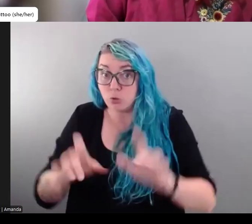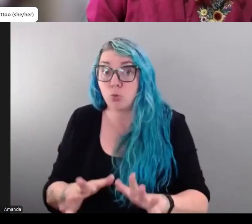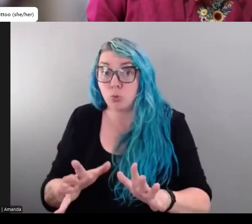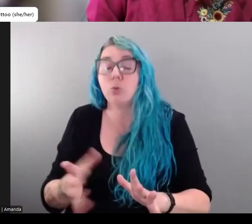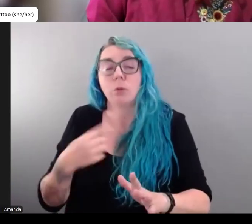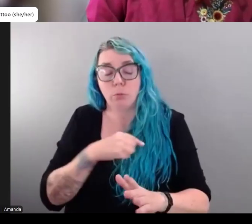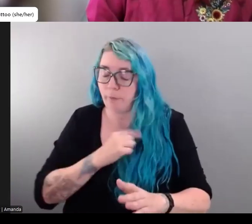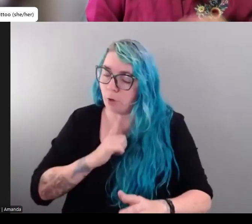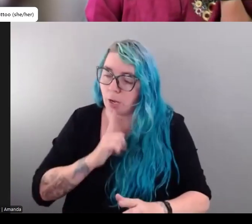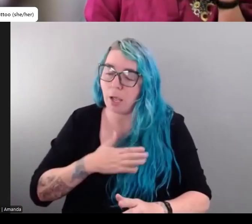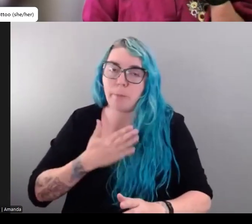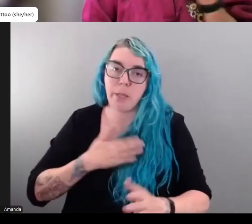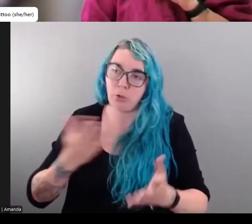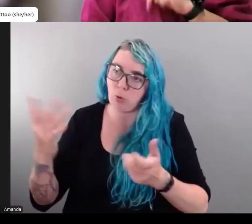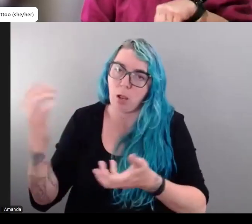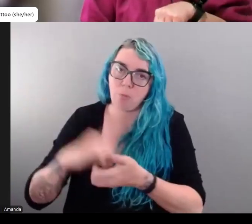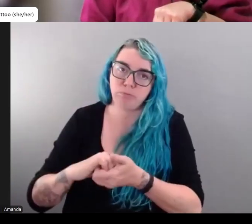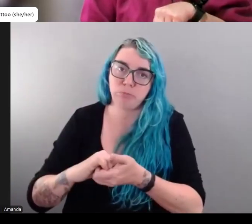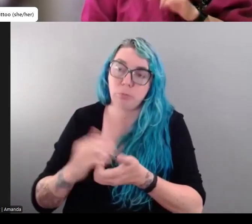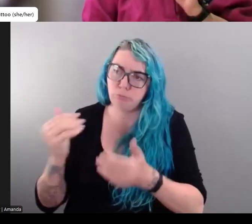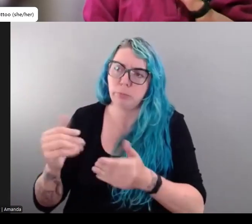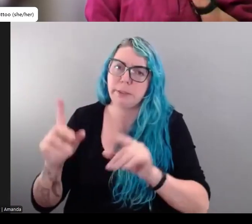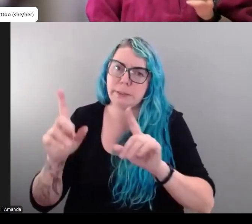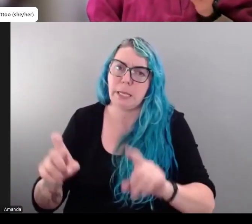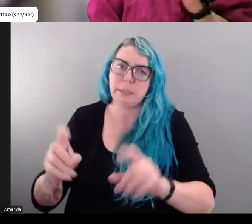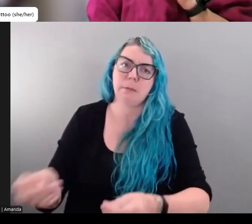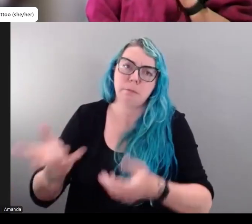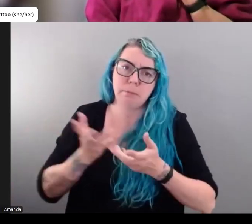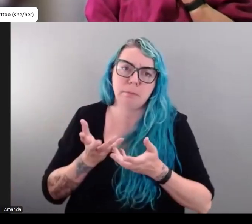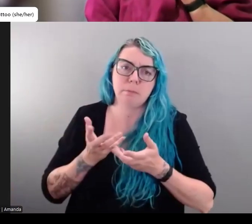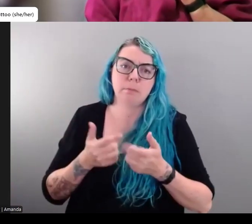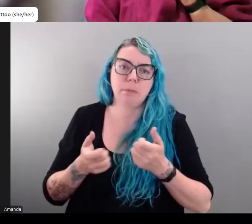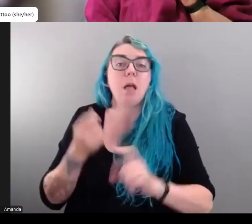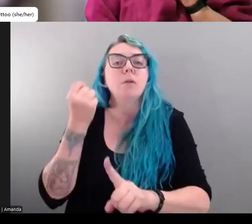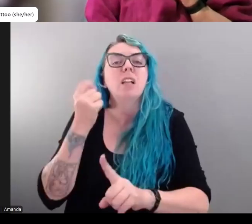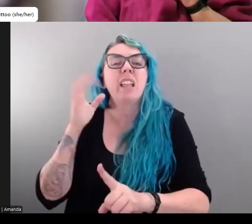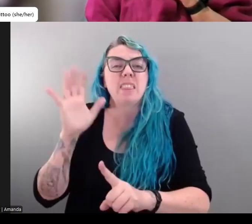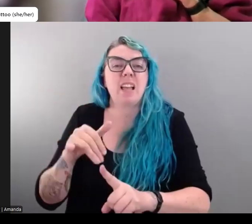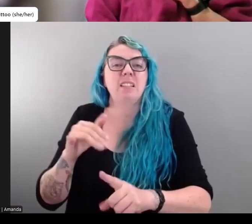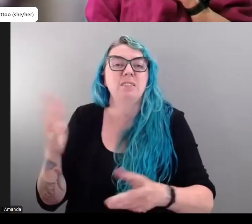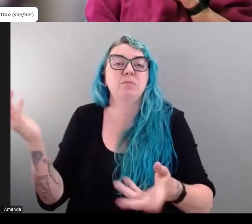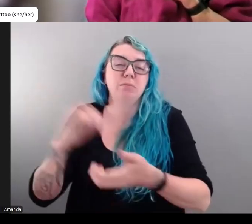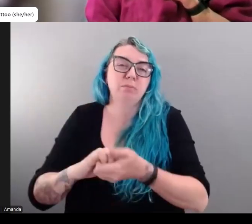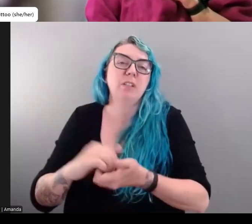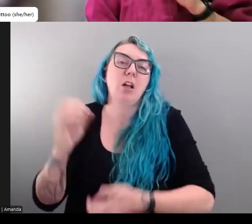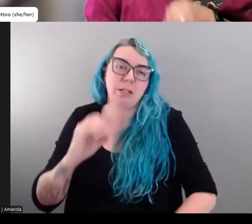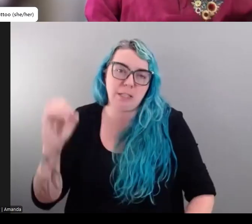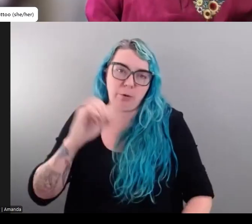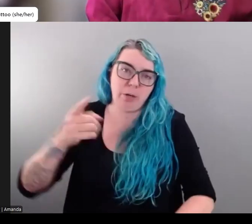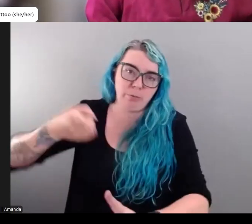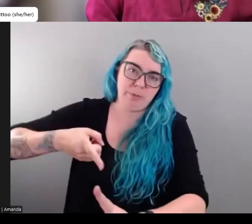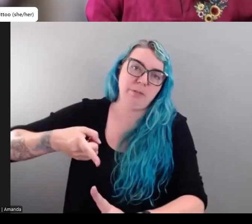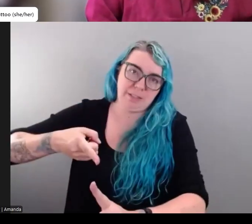to also explore that. We are in Ontario, though. That opportunity, unfortunately, we don't have nationally available at this